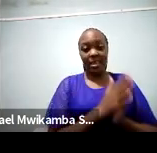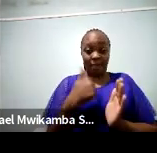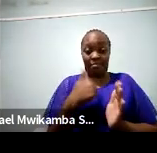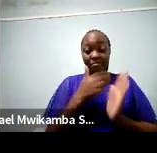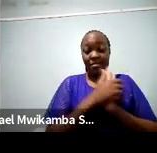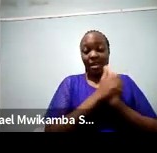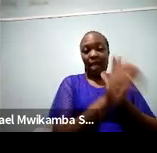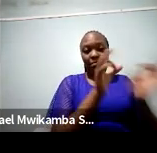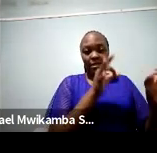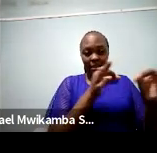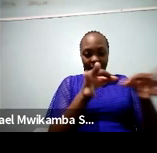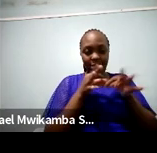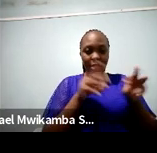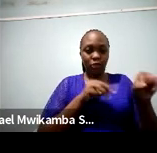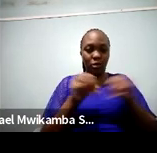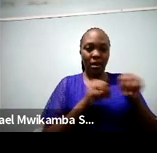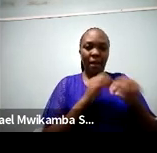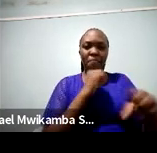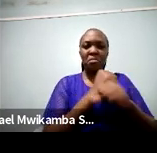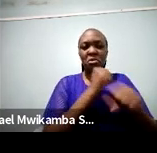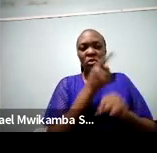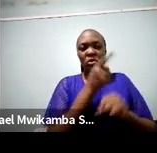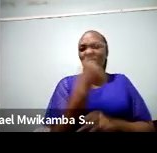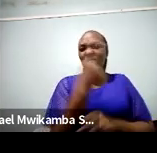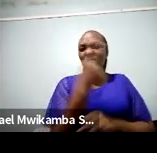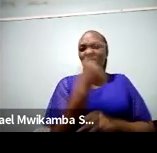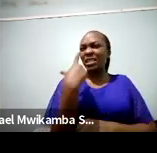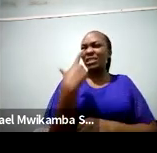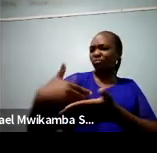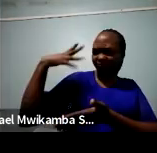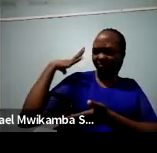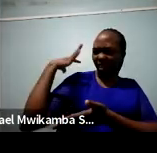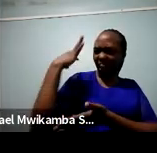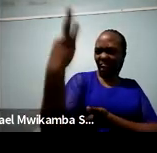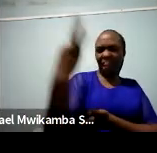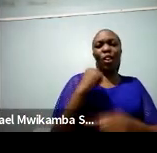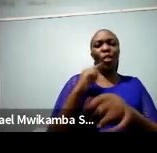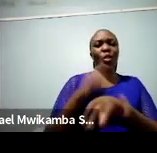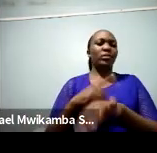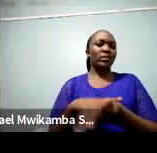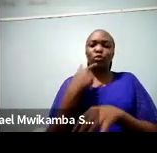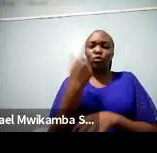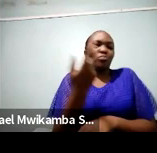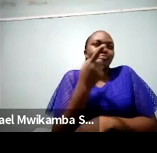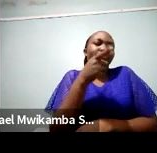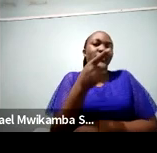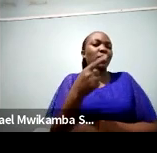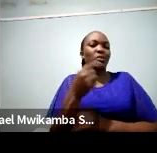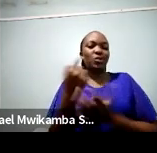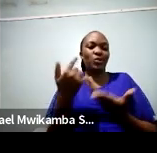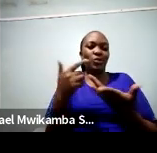doing and been training for a very long time. So you will not be short of content, or you will not be short of good answers